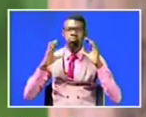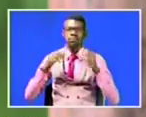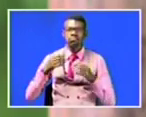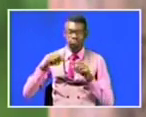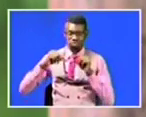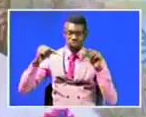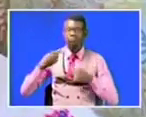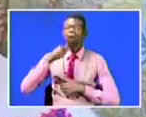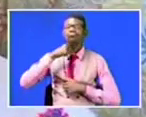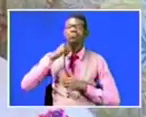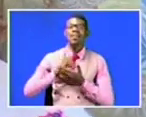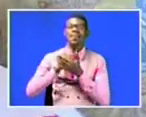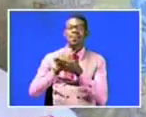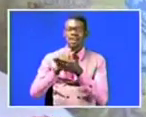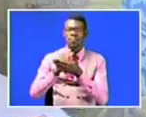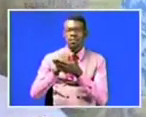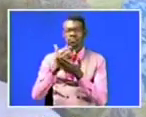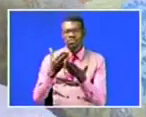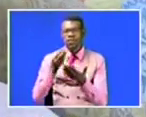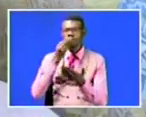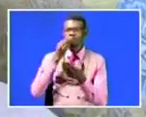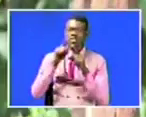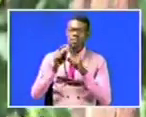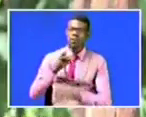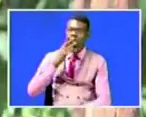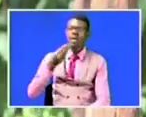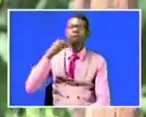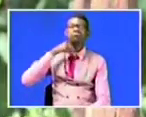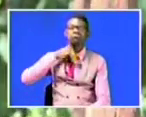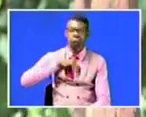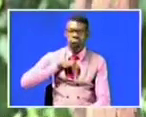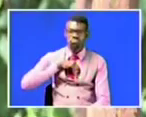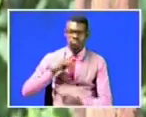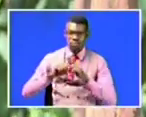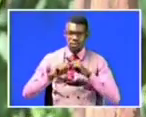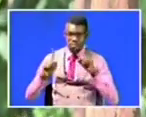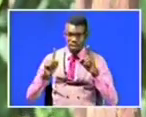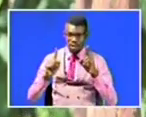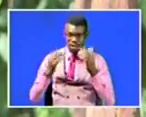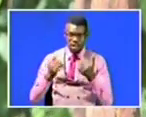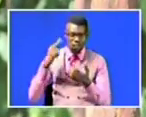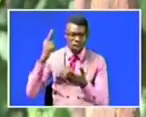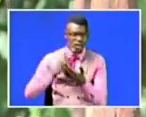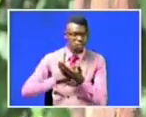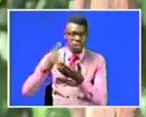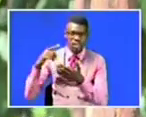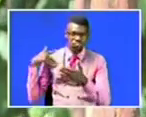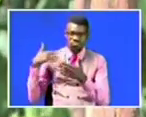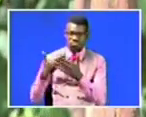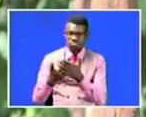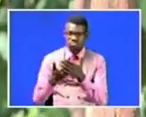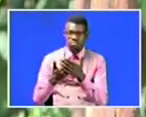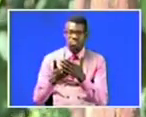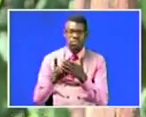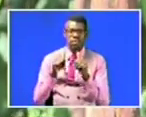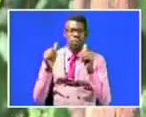and liquid to pass. Lakini sasa karibu wiki moja hayuko vizuri.